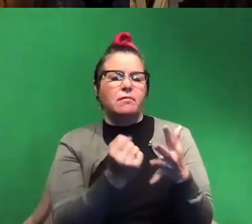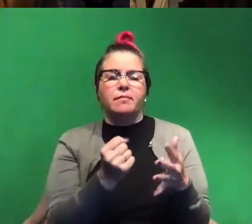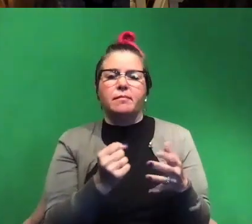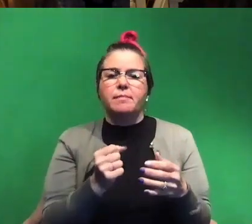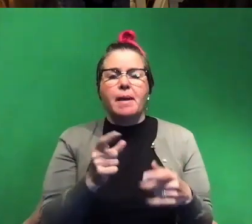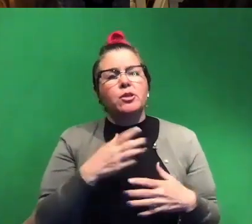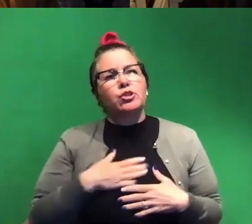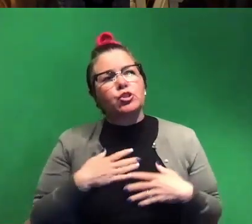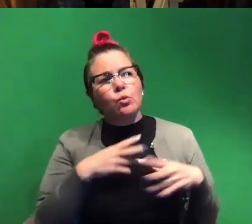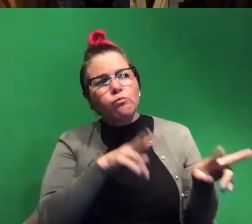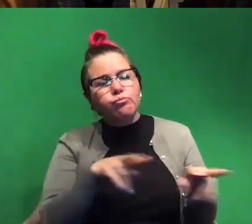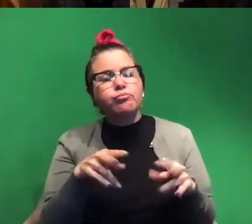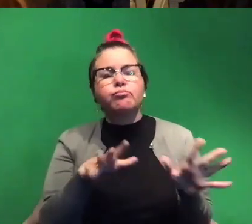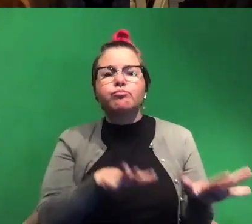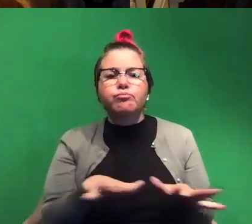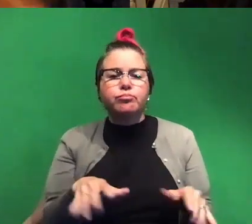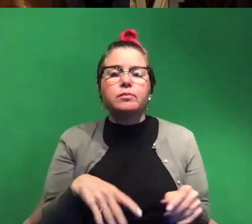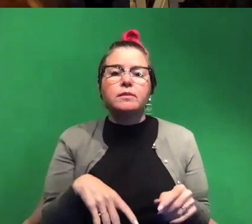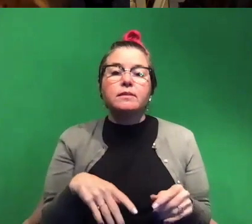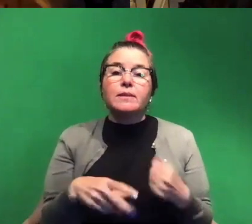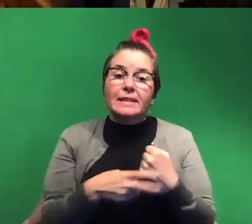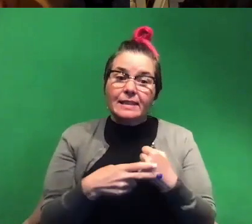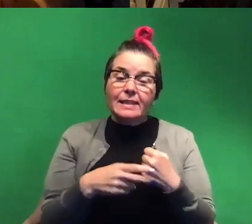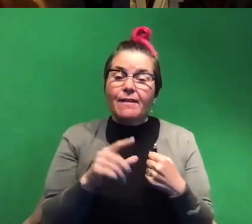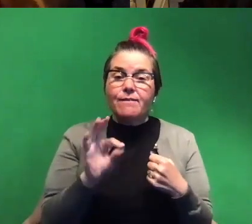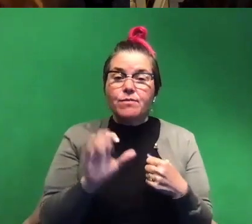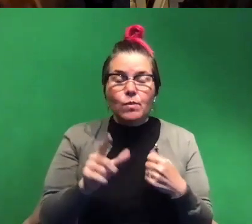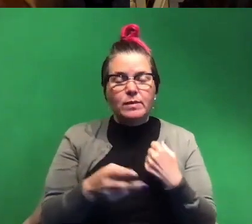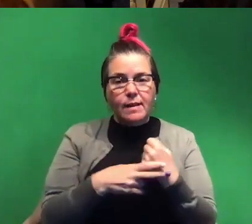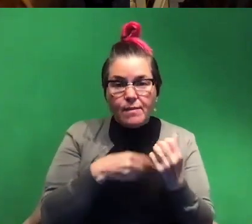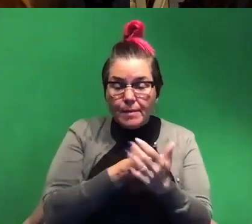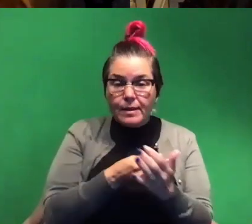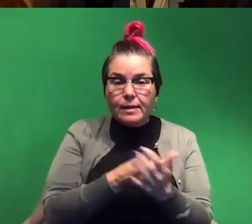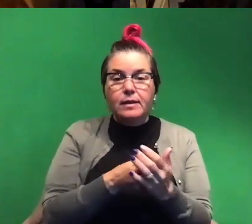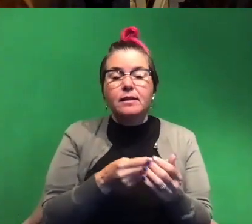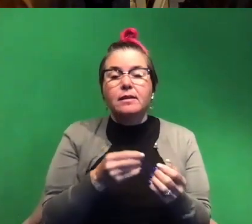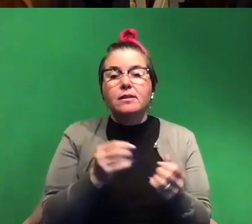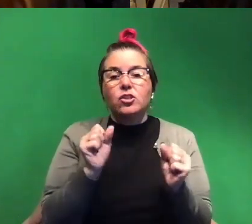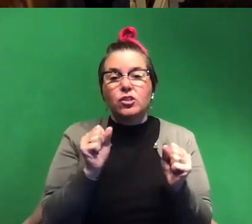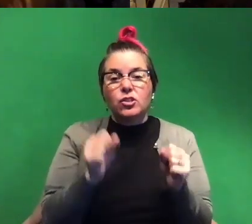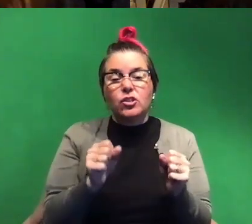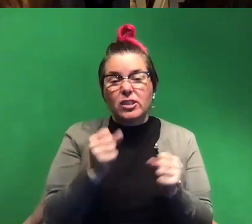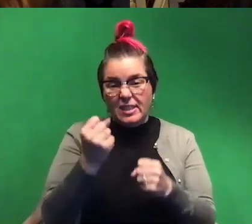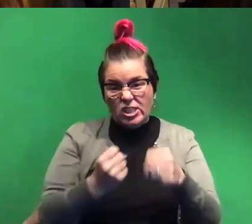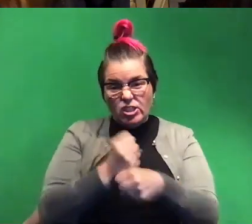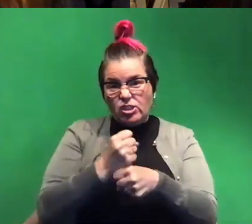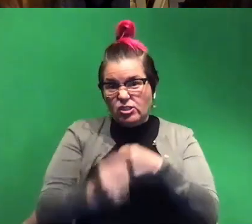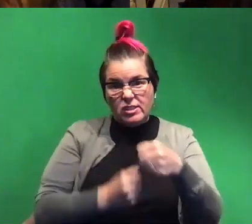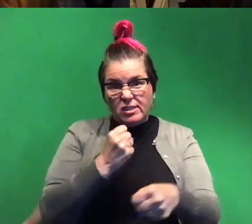the view and we want to save some fuel, which saves us money, the journey can be years. So